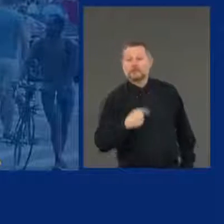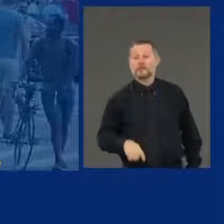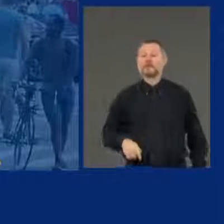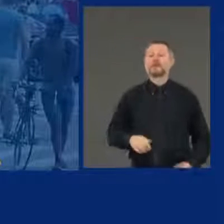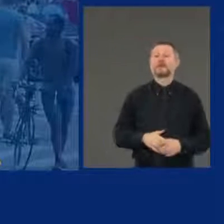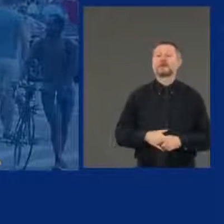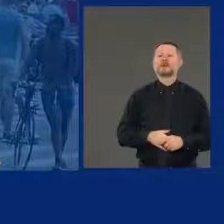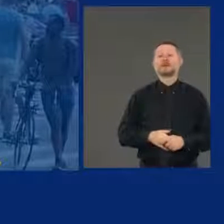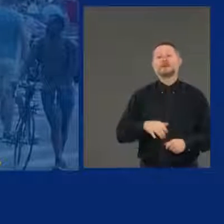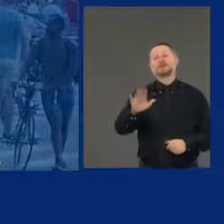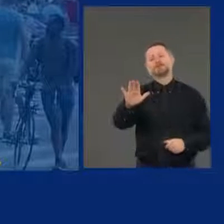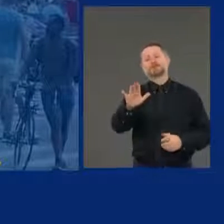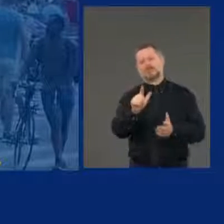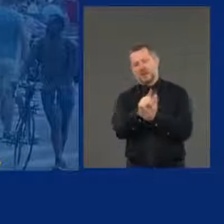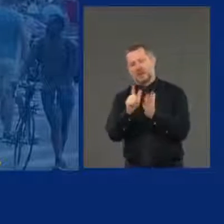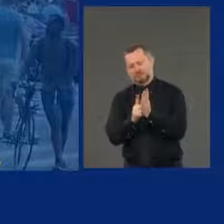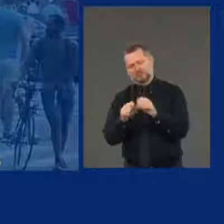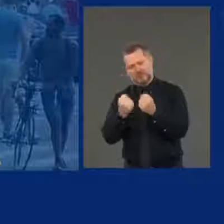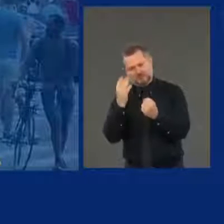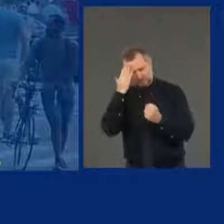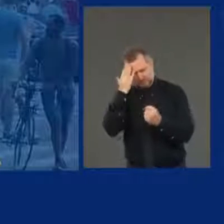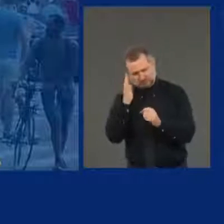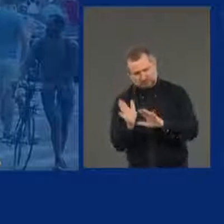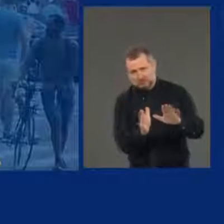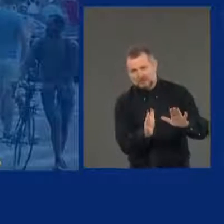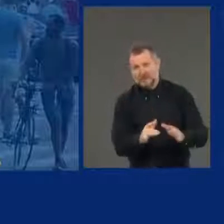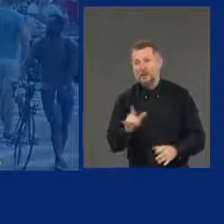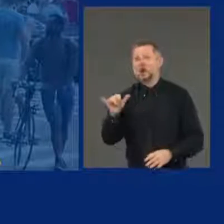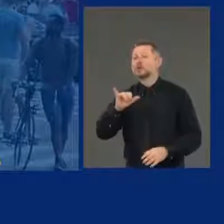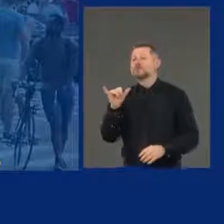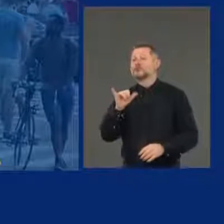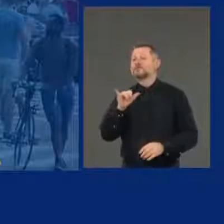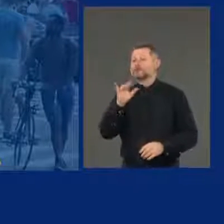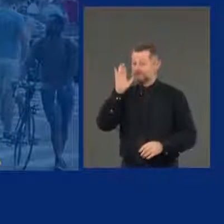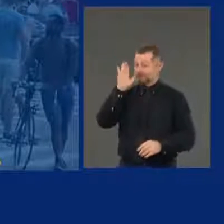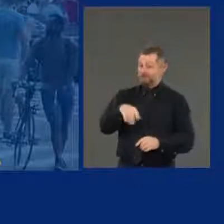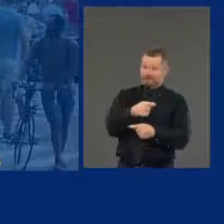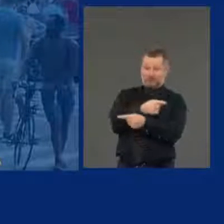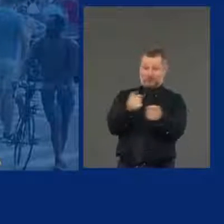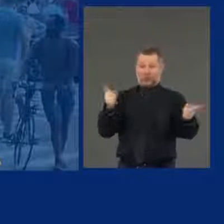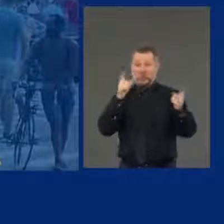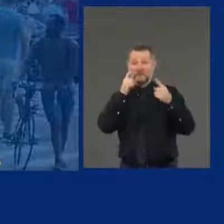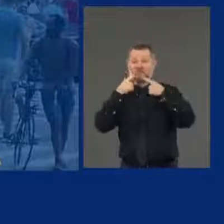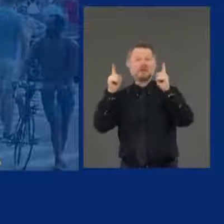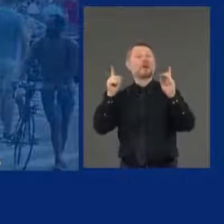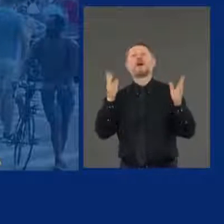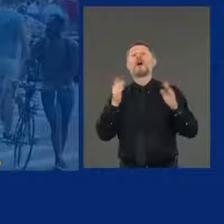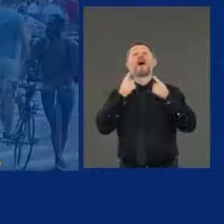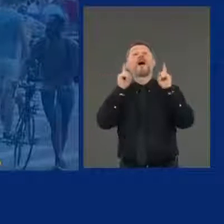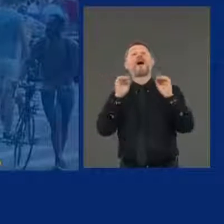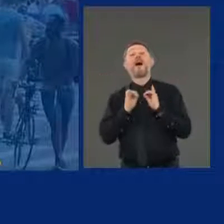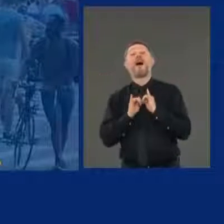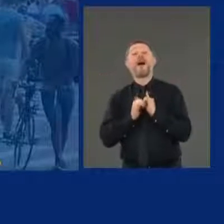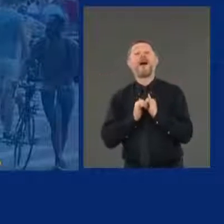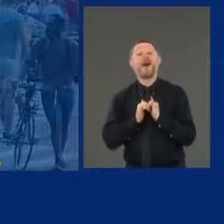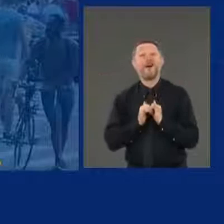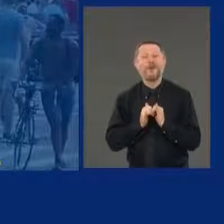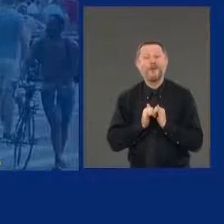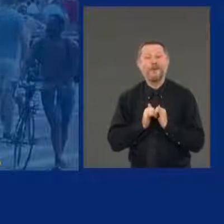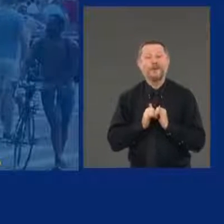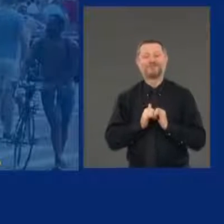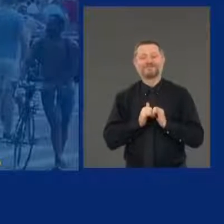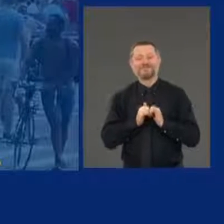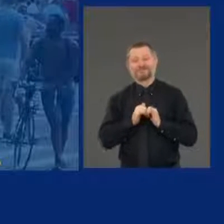Besides the legal violation, because our success here was not based on what